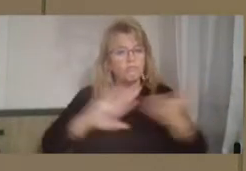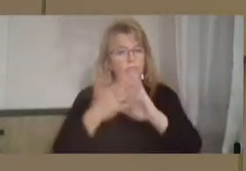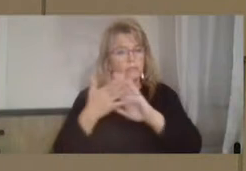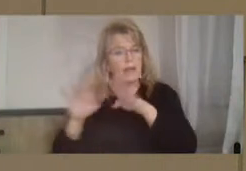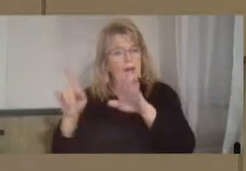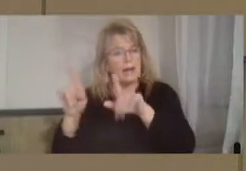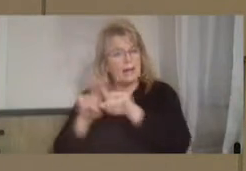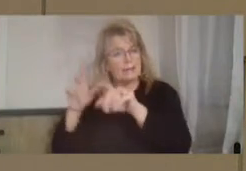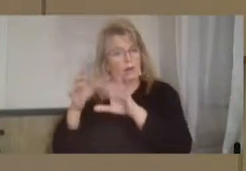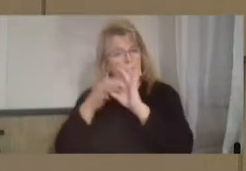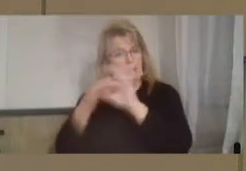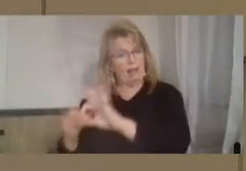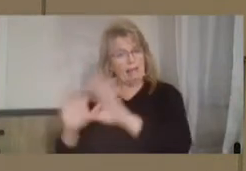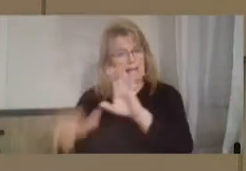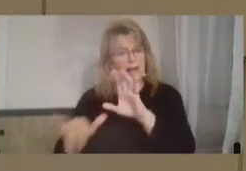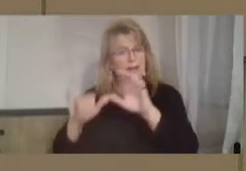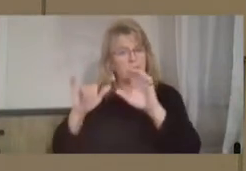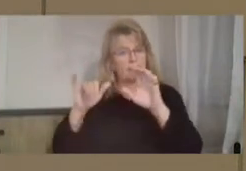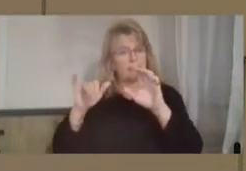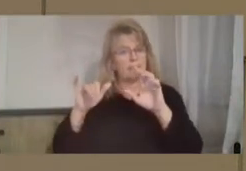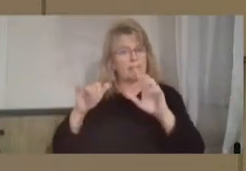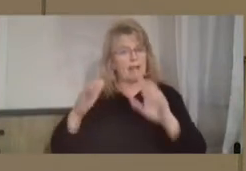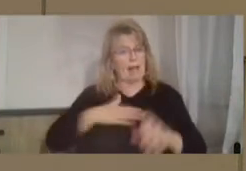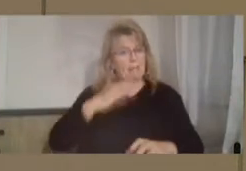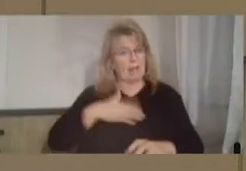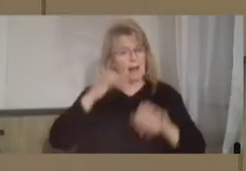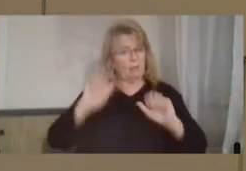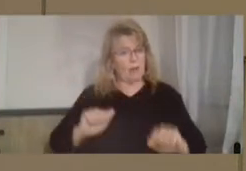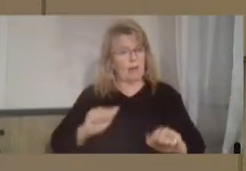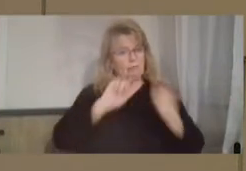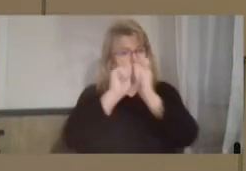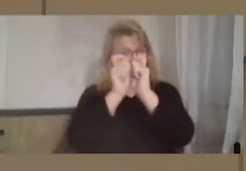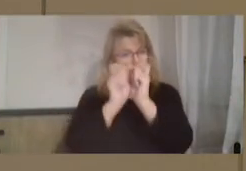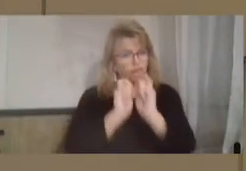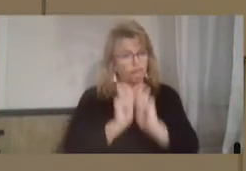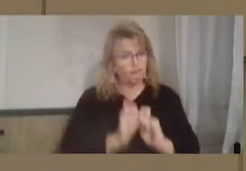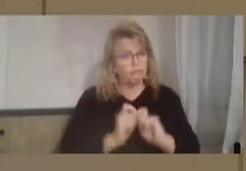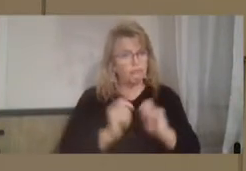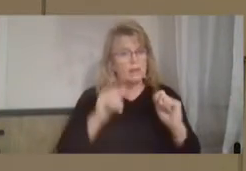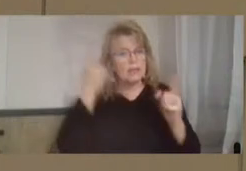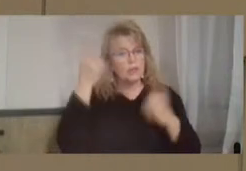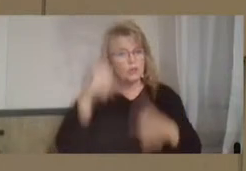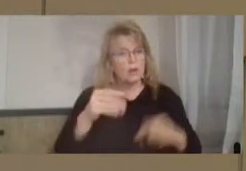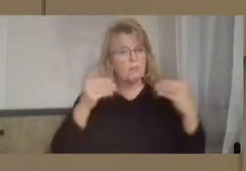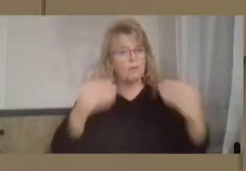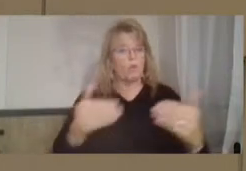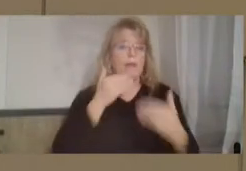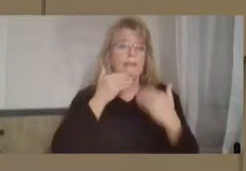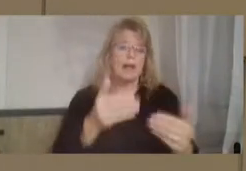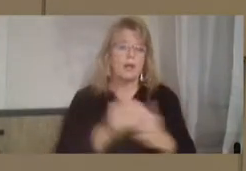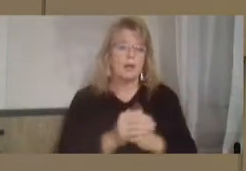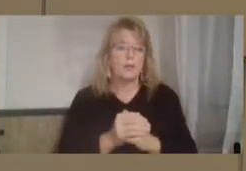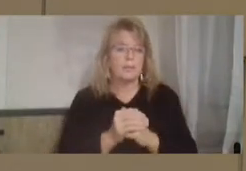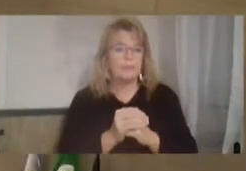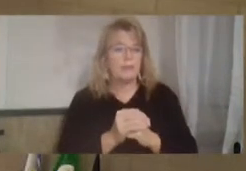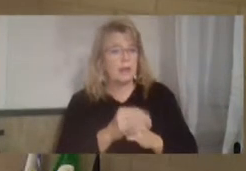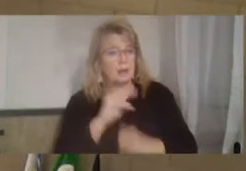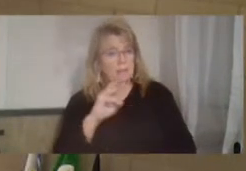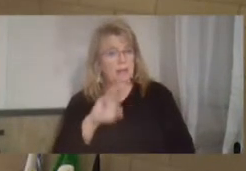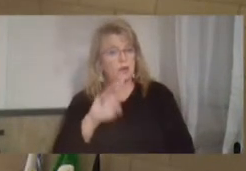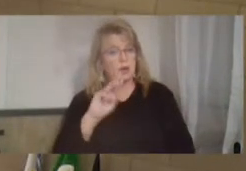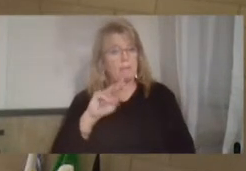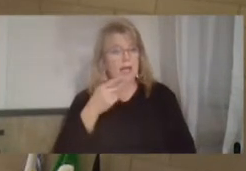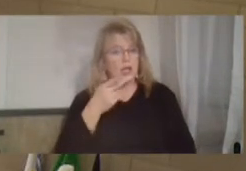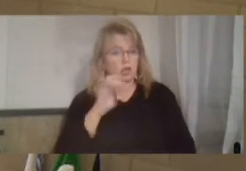at a point where we can revise this agreement and move forward. Thank you, Madam Mayor. Mr. Mitchell. Thank you, Madam Mayor. I'm going to be